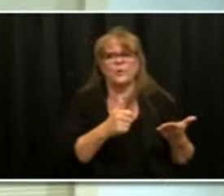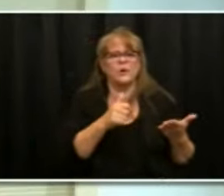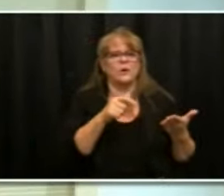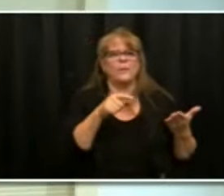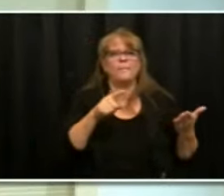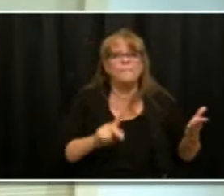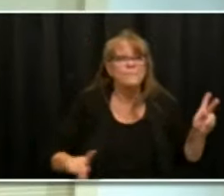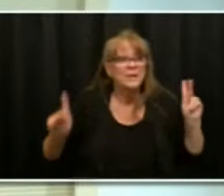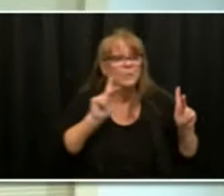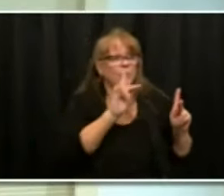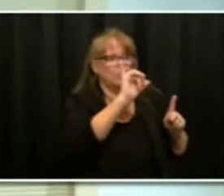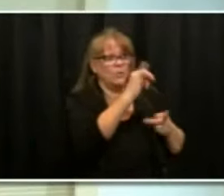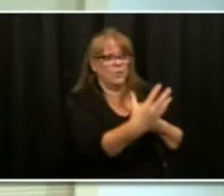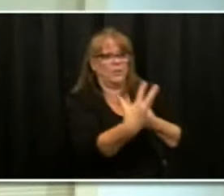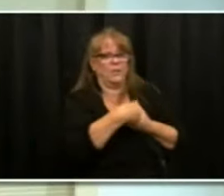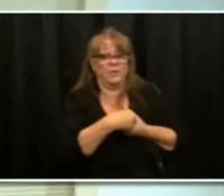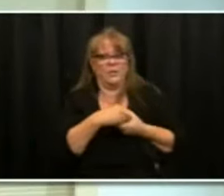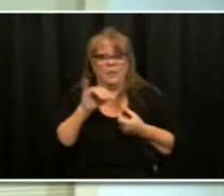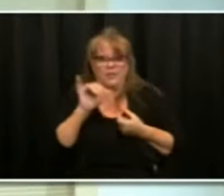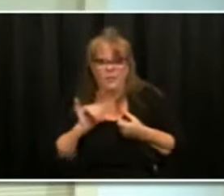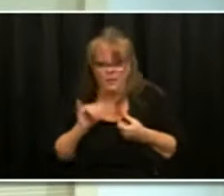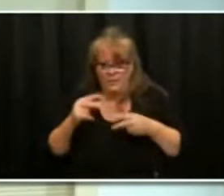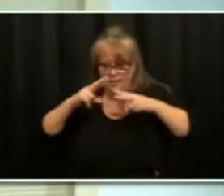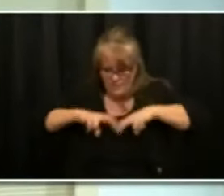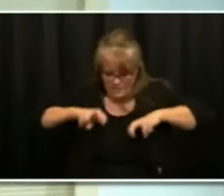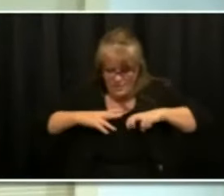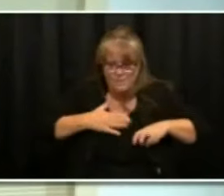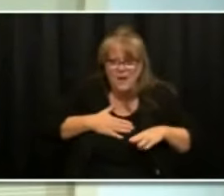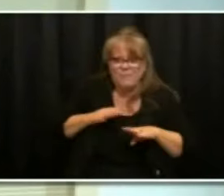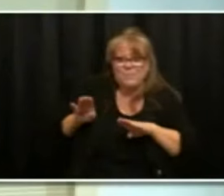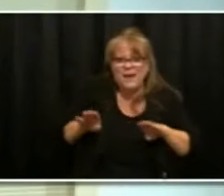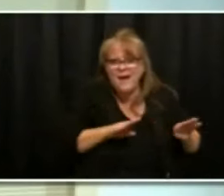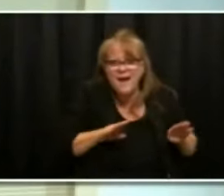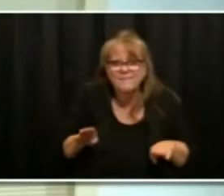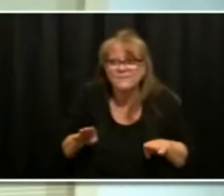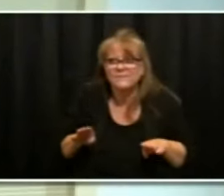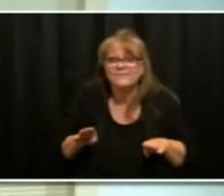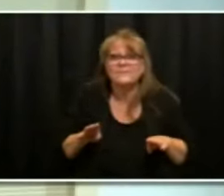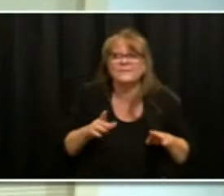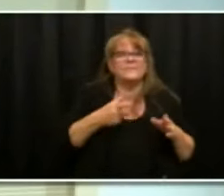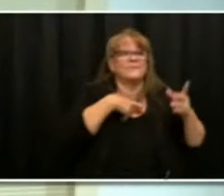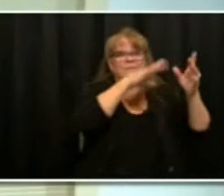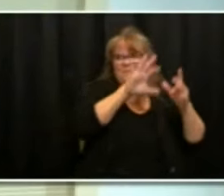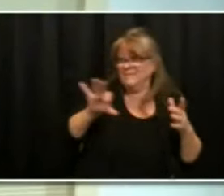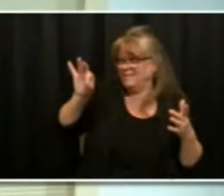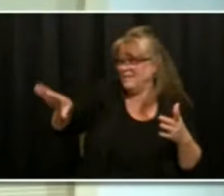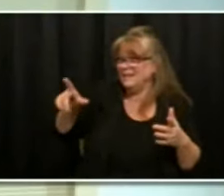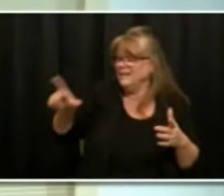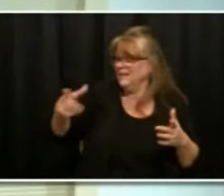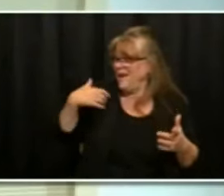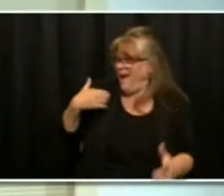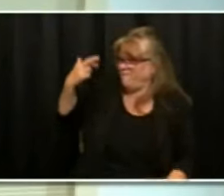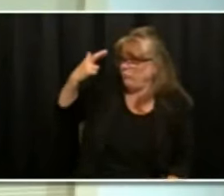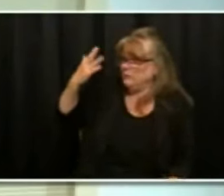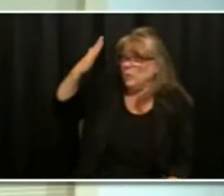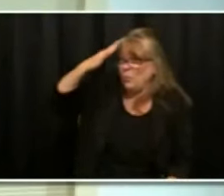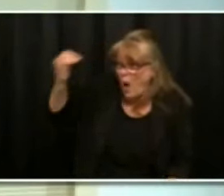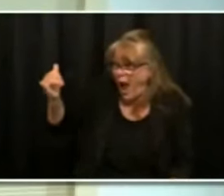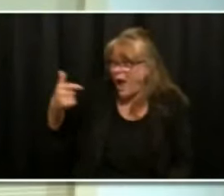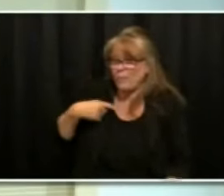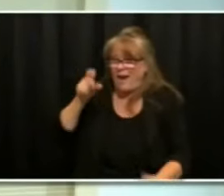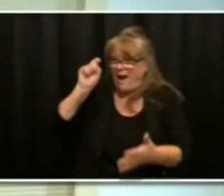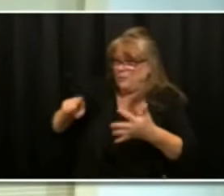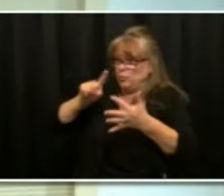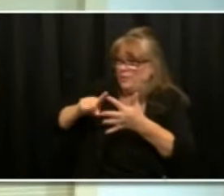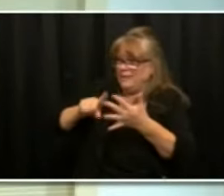how confidence and transparency help improve behavior. But most of all, as a matter of individual